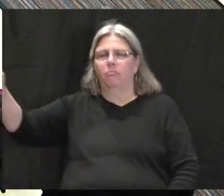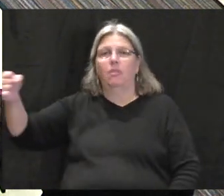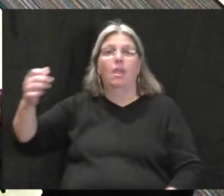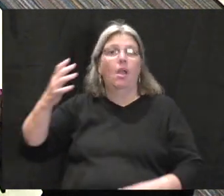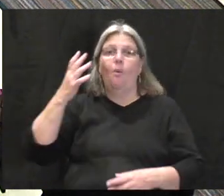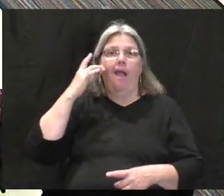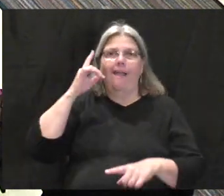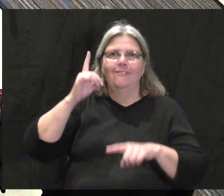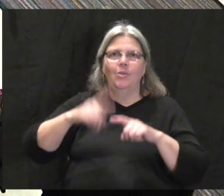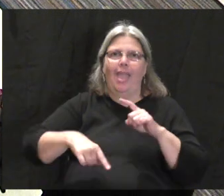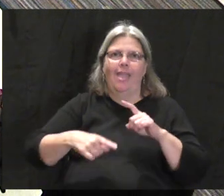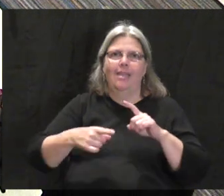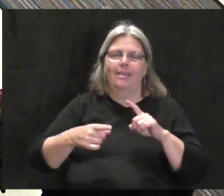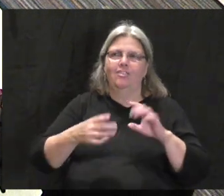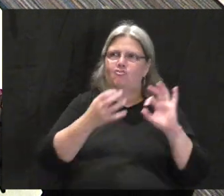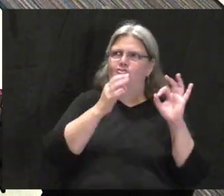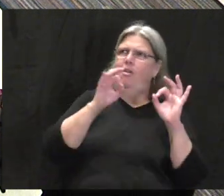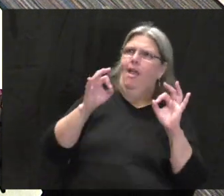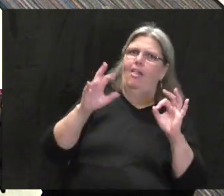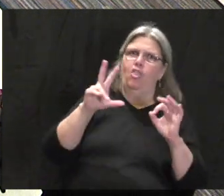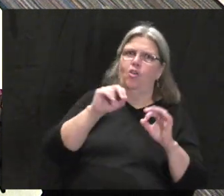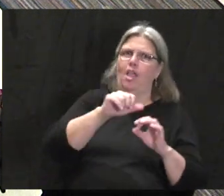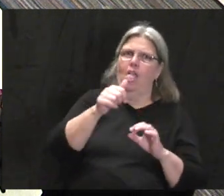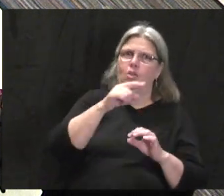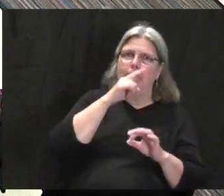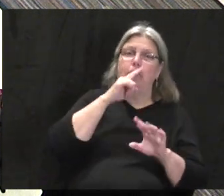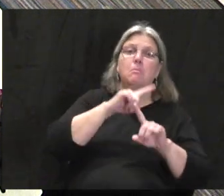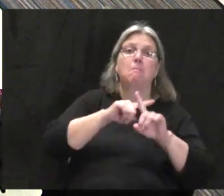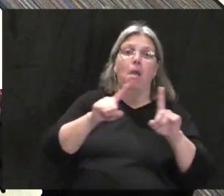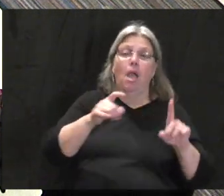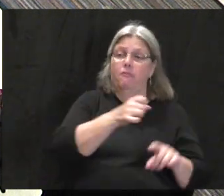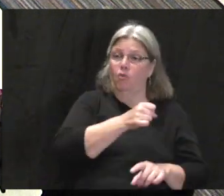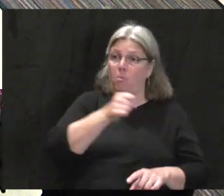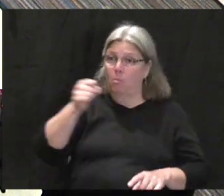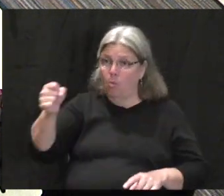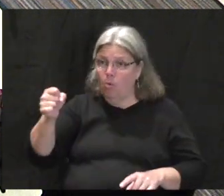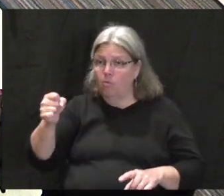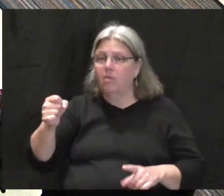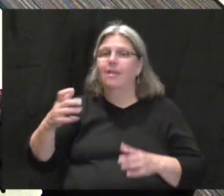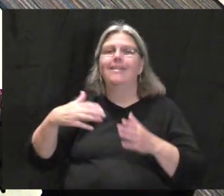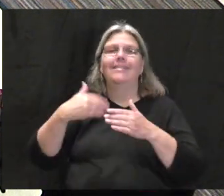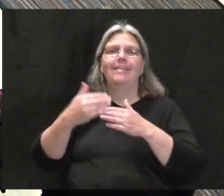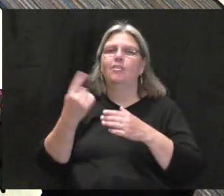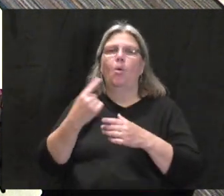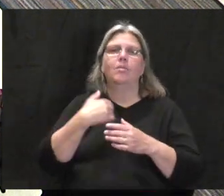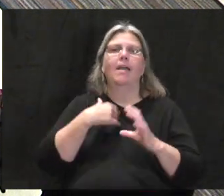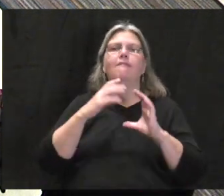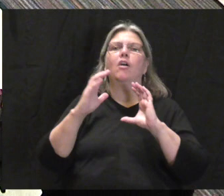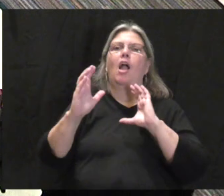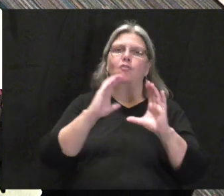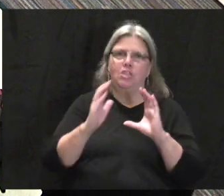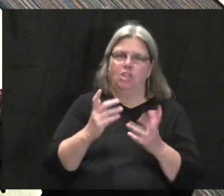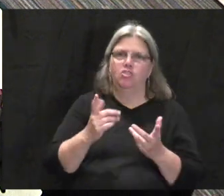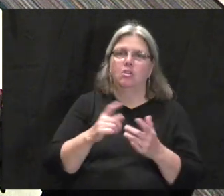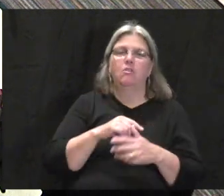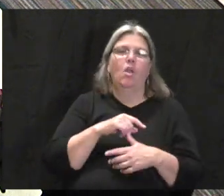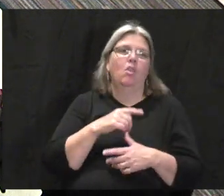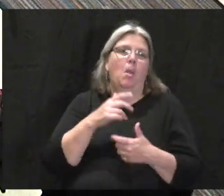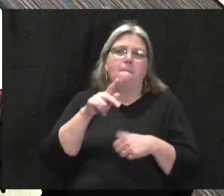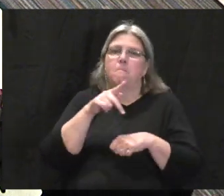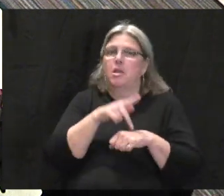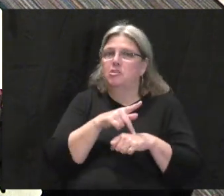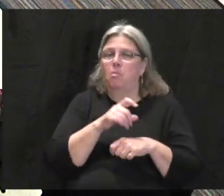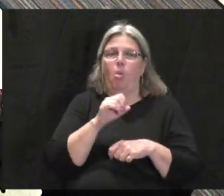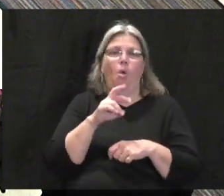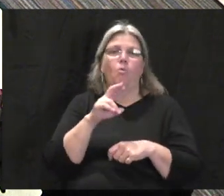restorative interventionist, or whoever they go to when they leave that classroom, we're going to have a conversation, and part of that conversation is going to be to get to the bottom of